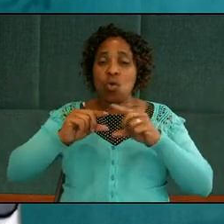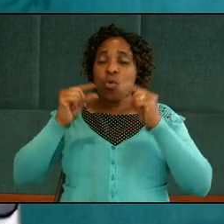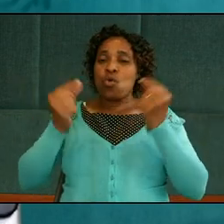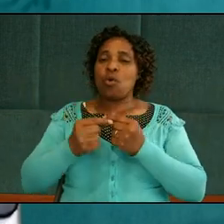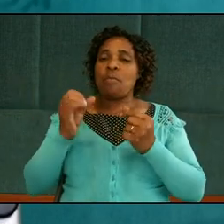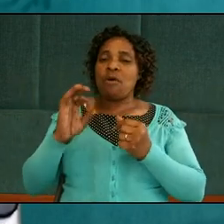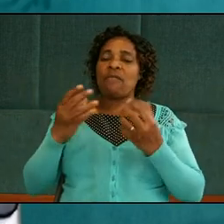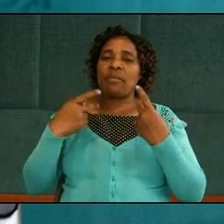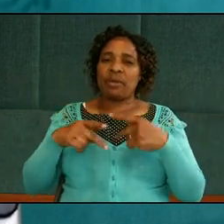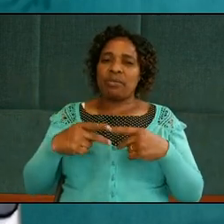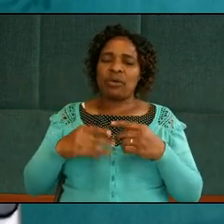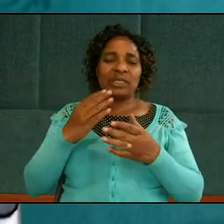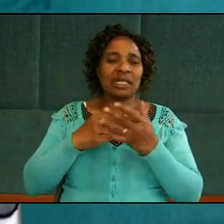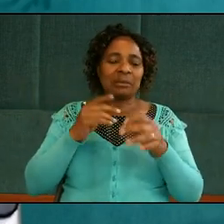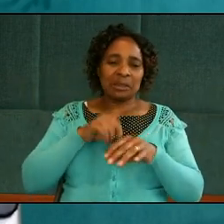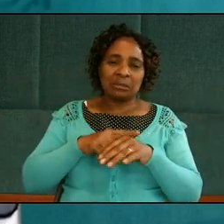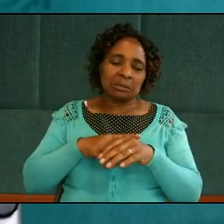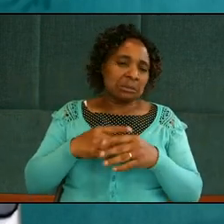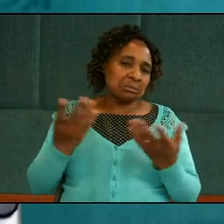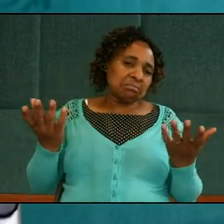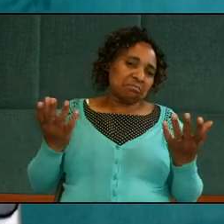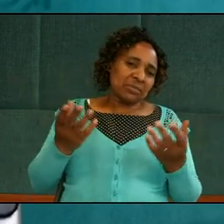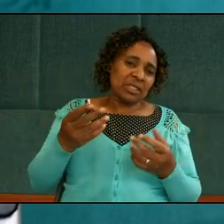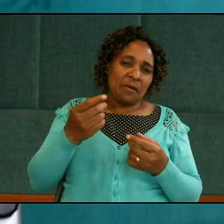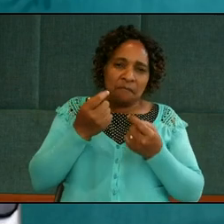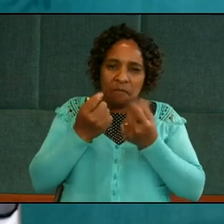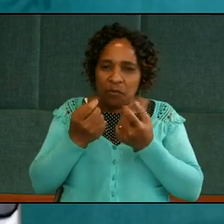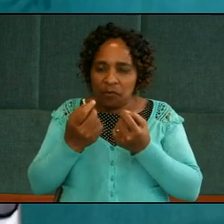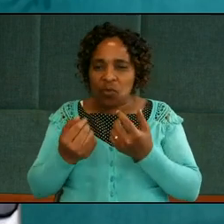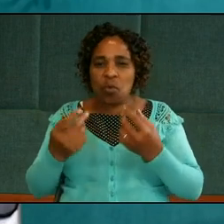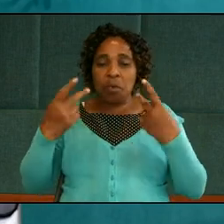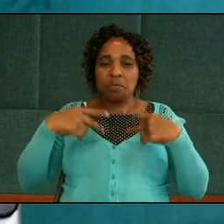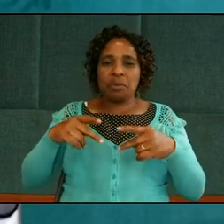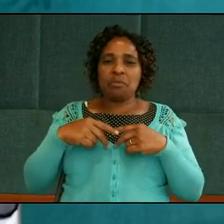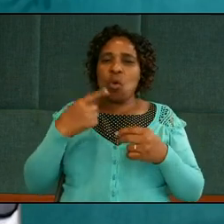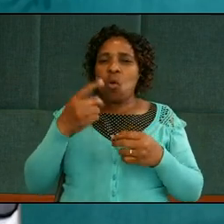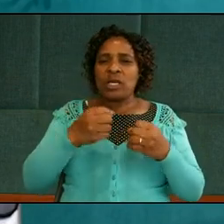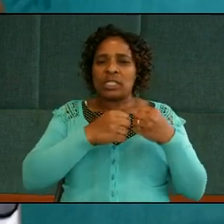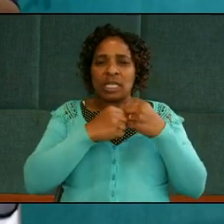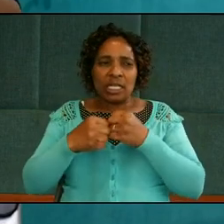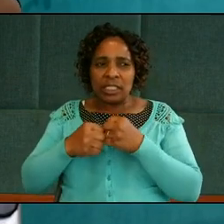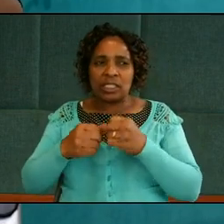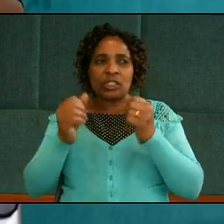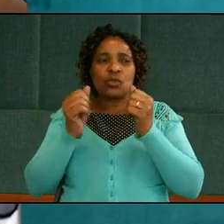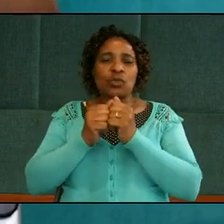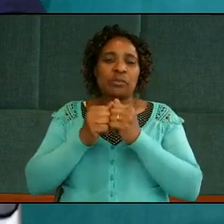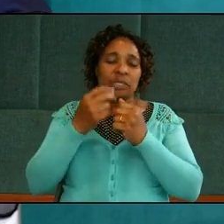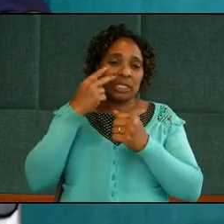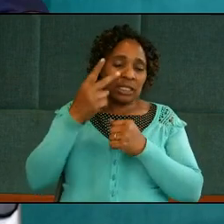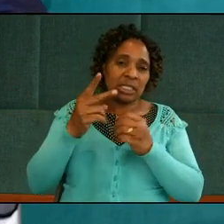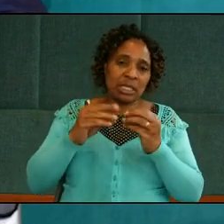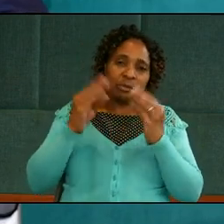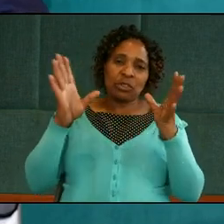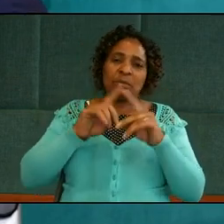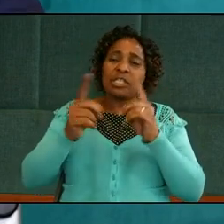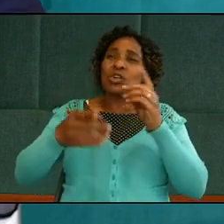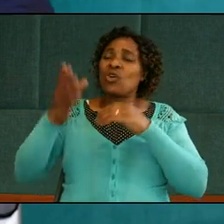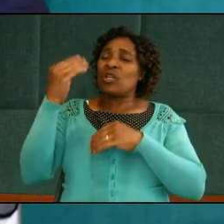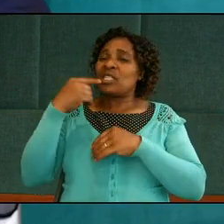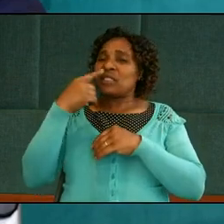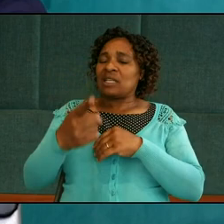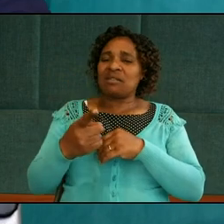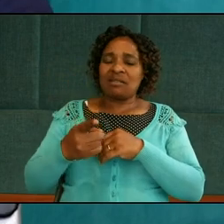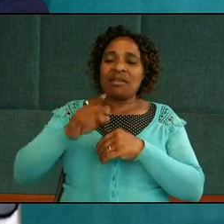of people? Sometimes it might look like we are few, we are the people who are challenged with sin the most, but God is saying